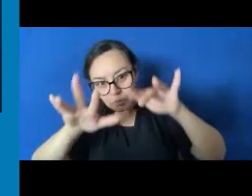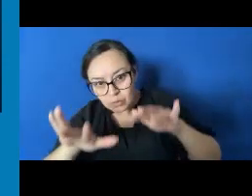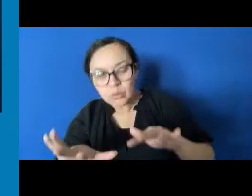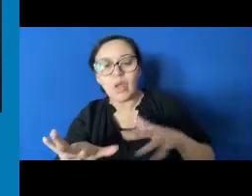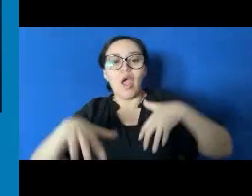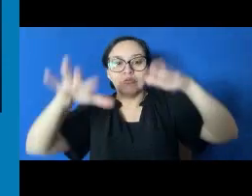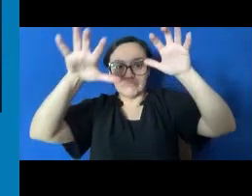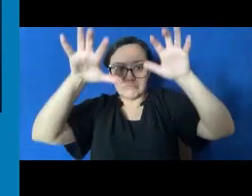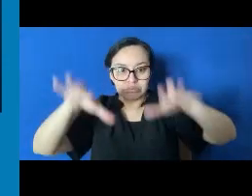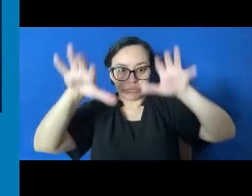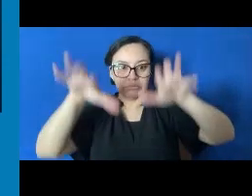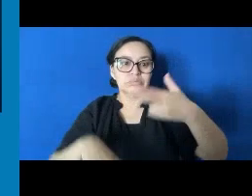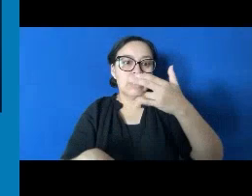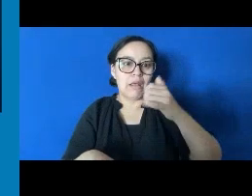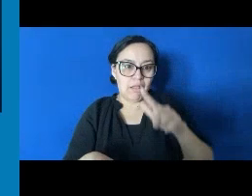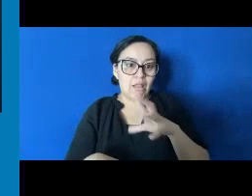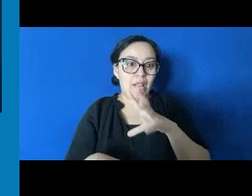snow.